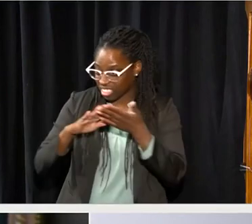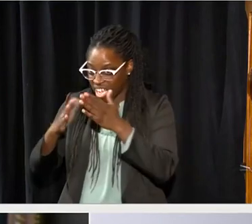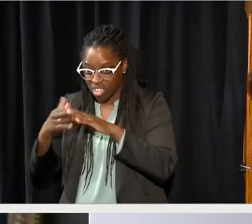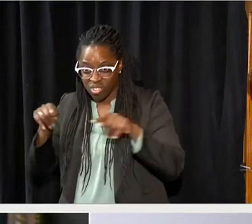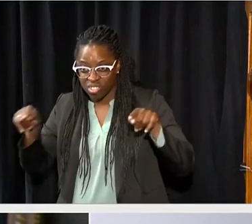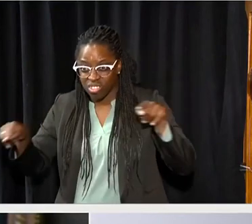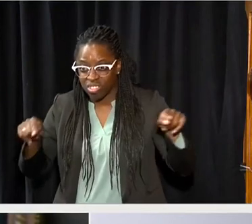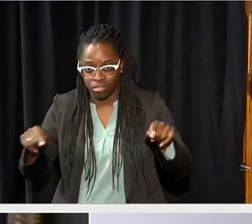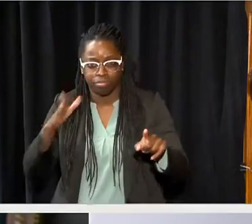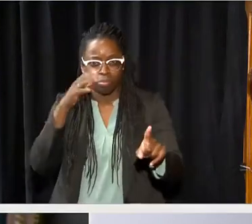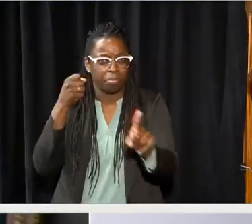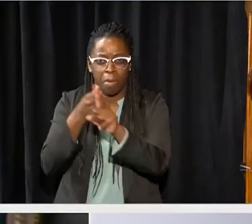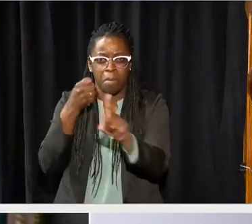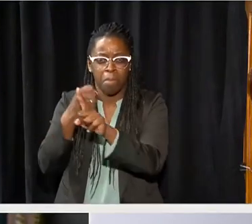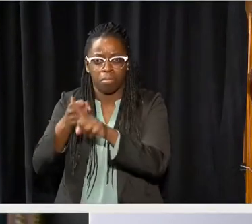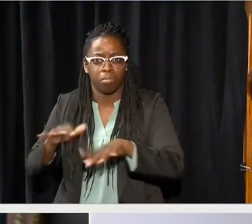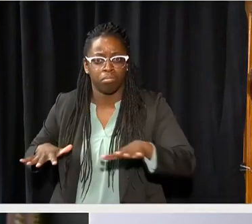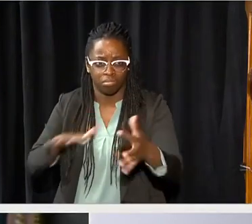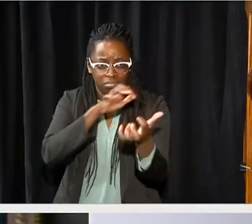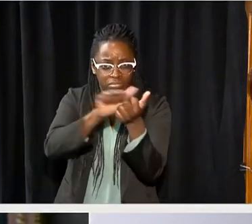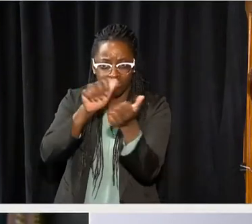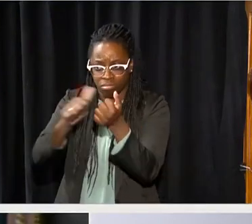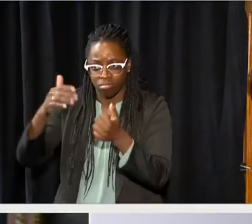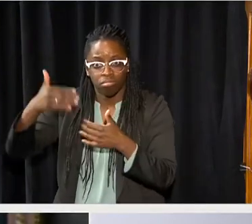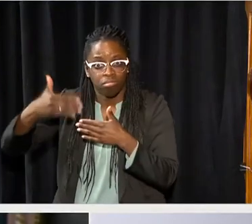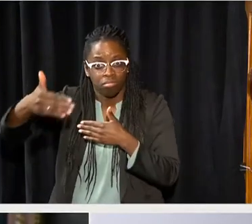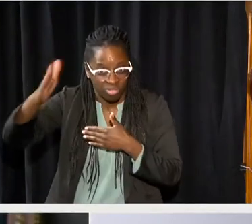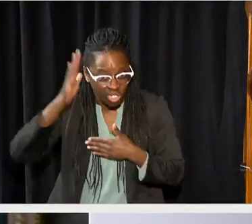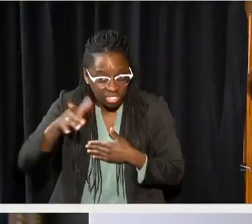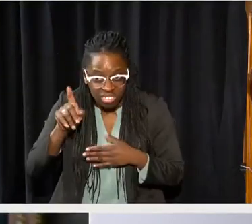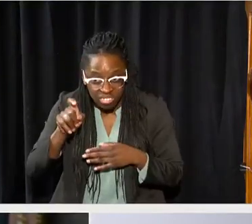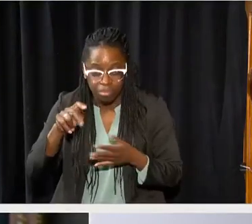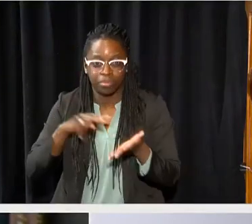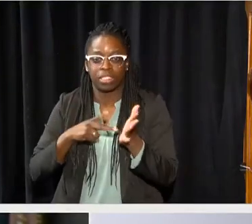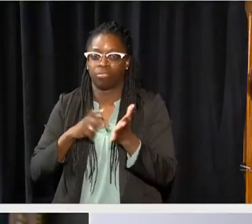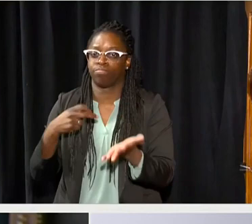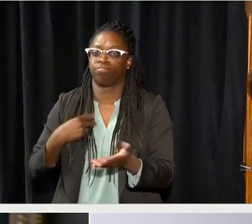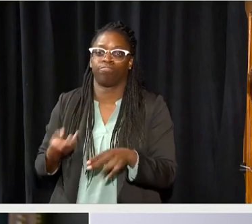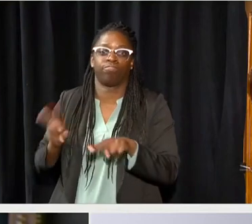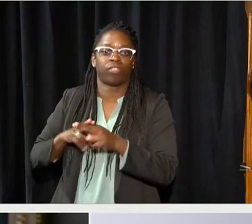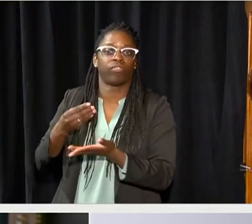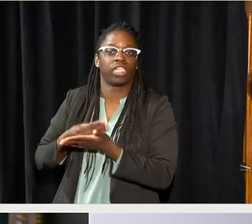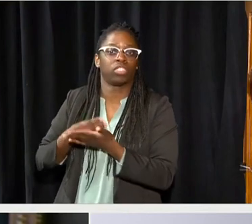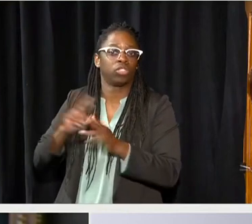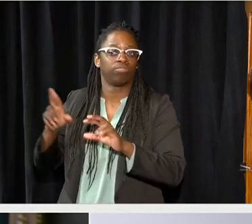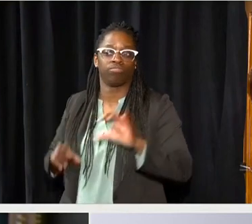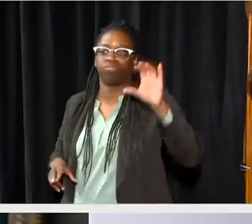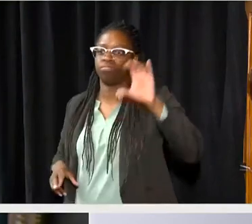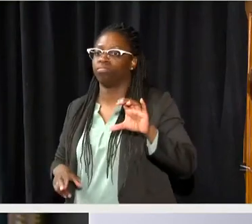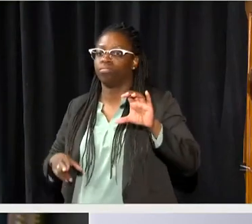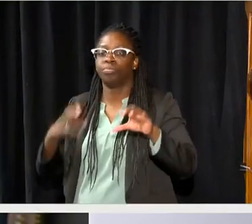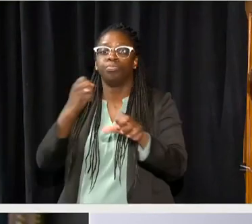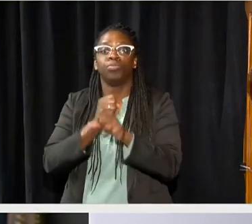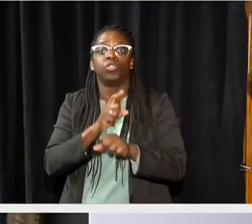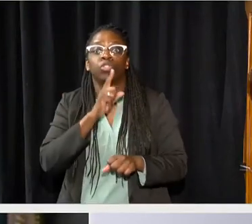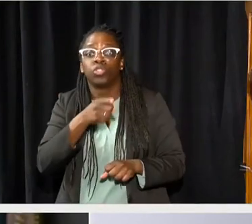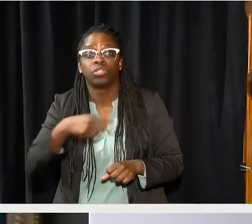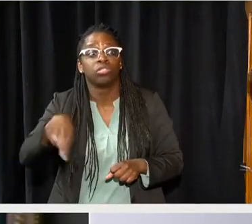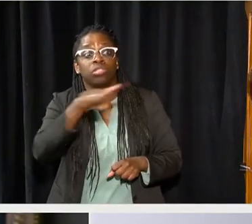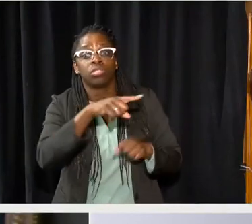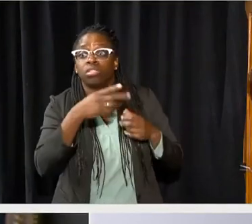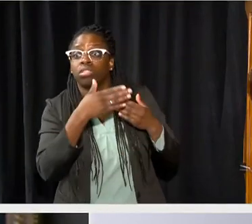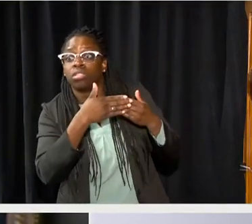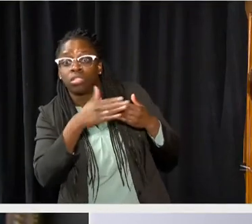better response. So we're going to increase funding to help cities and towns shore up riverbanks, fix failing